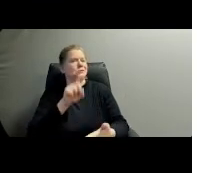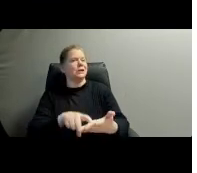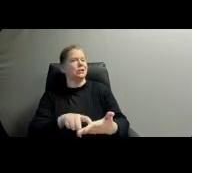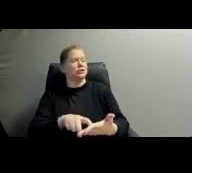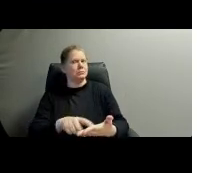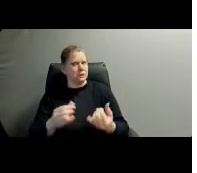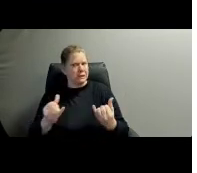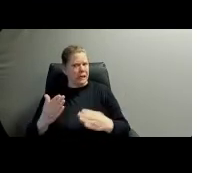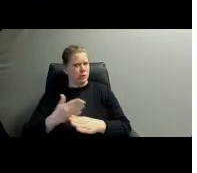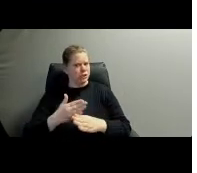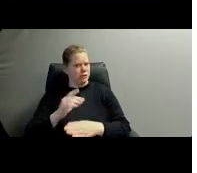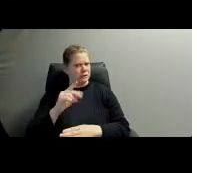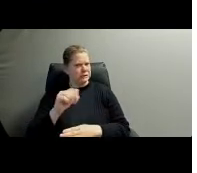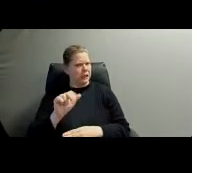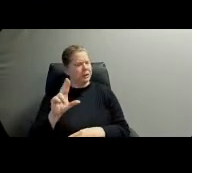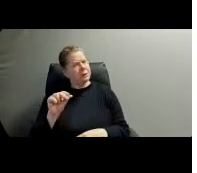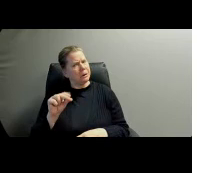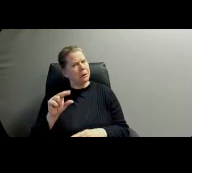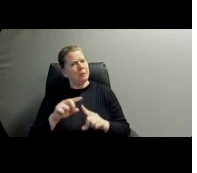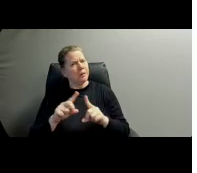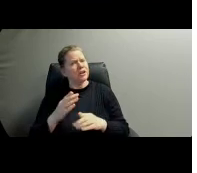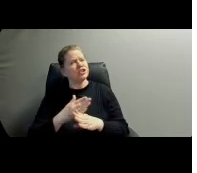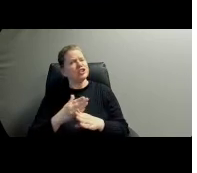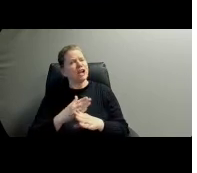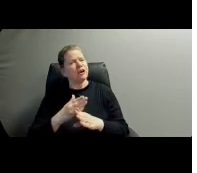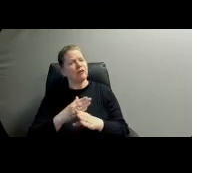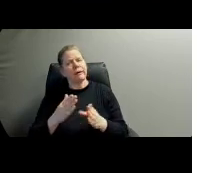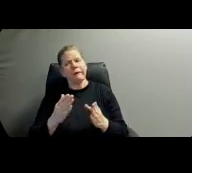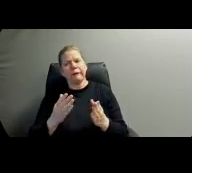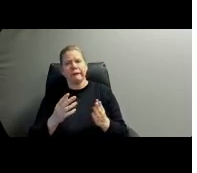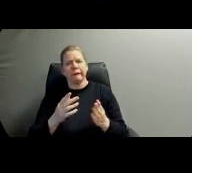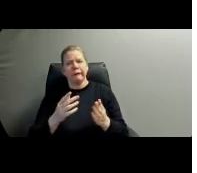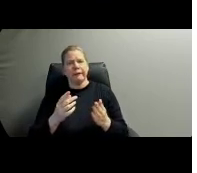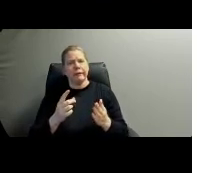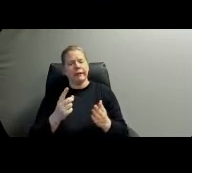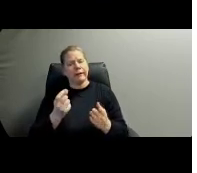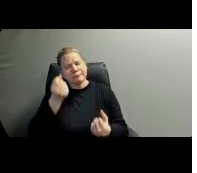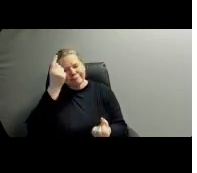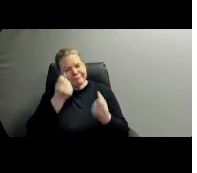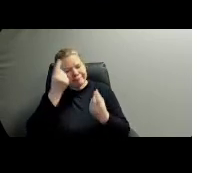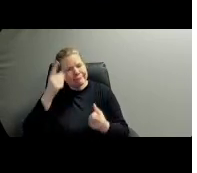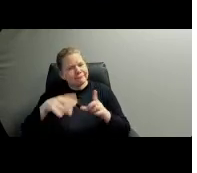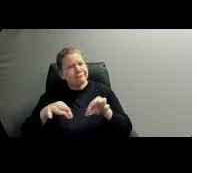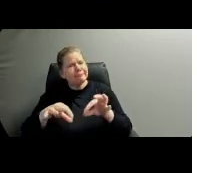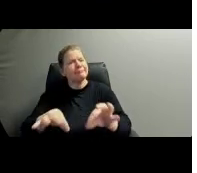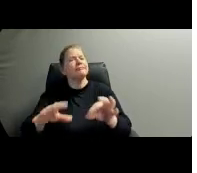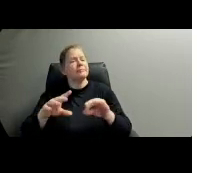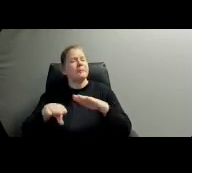data with each other, but they are sharing the knowledge or the insights that they've gathered based on that data using trained model